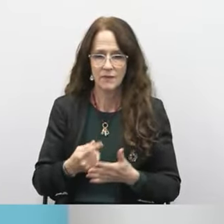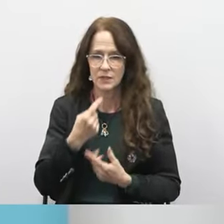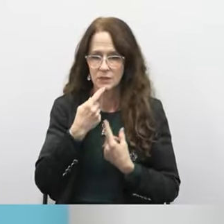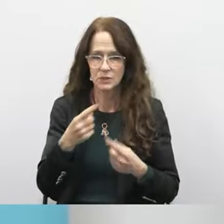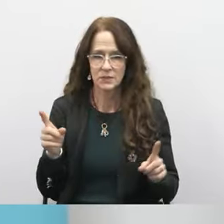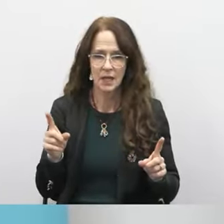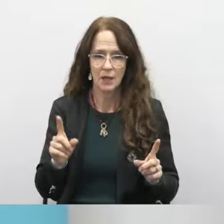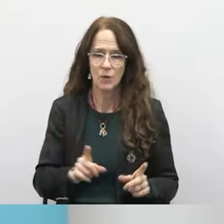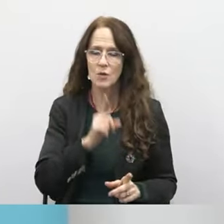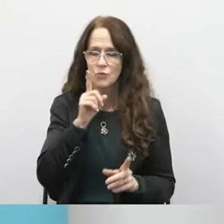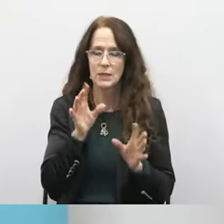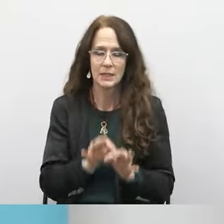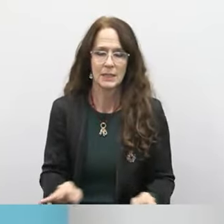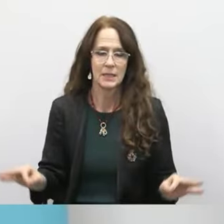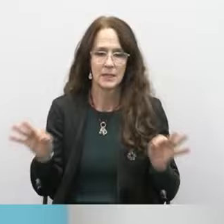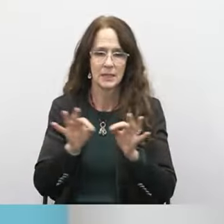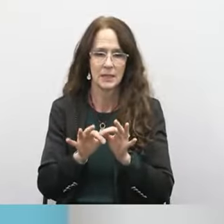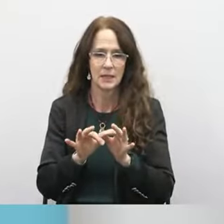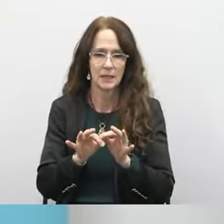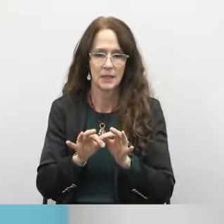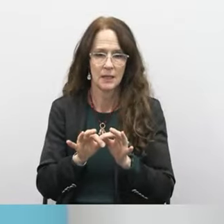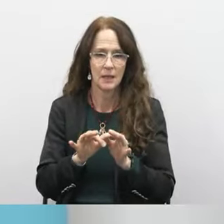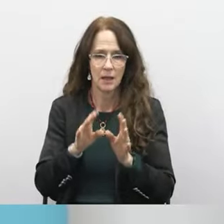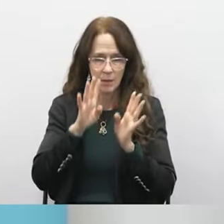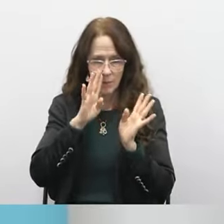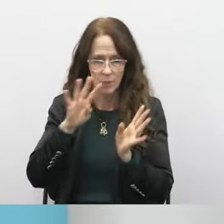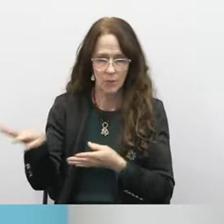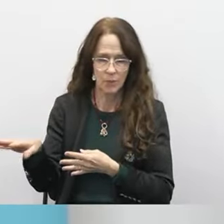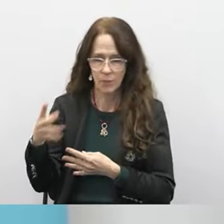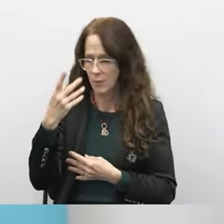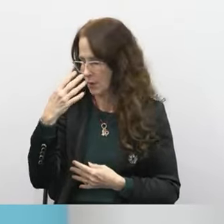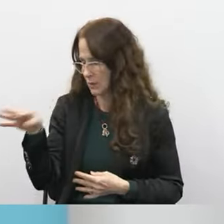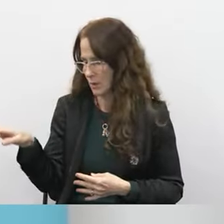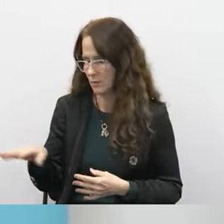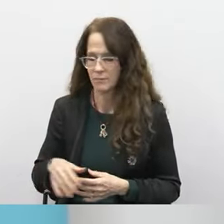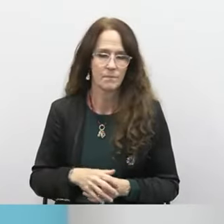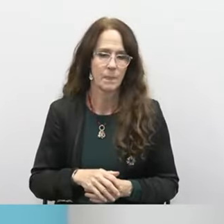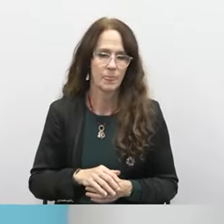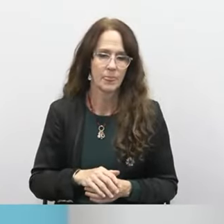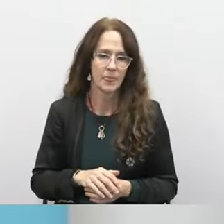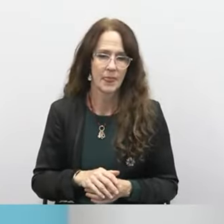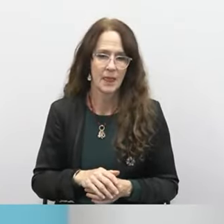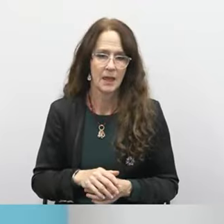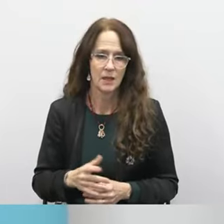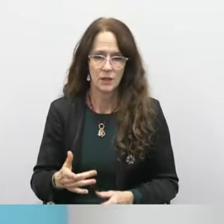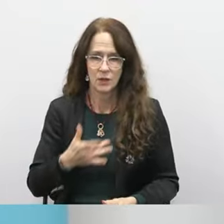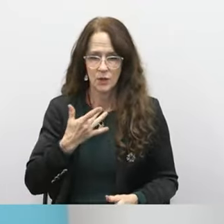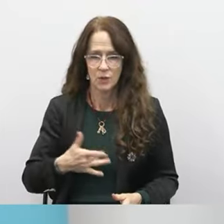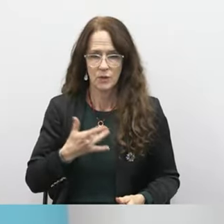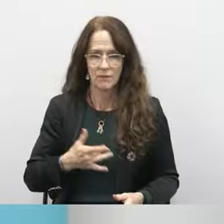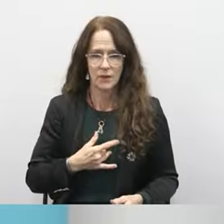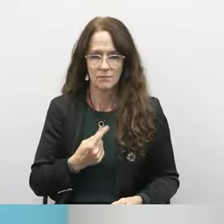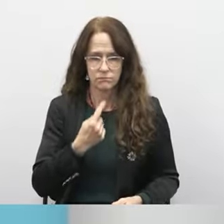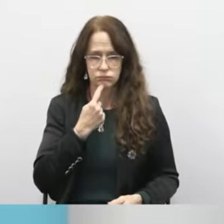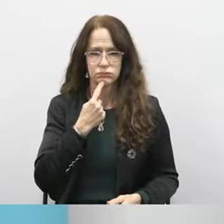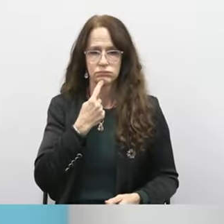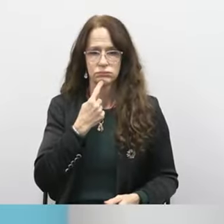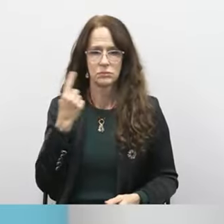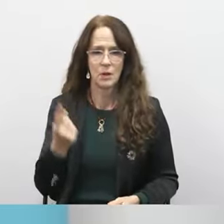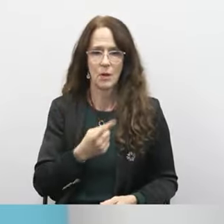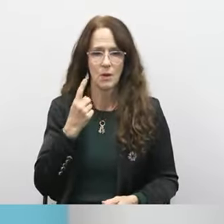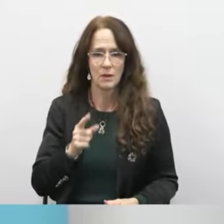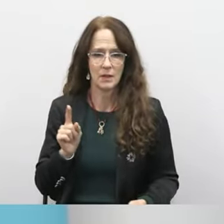that truly matter, are being dismissed or ignored. It can be discouraging when you speak up only to be